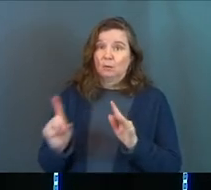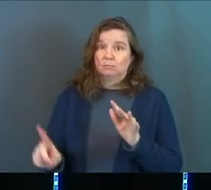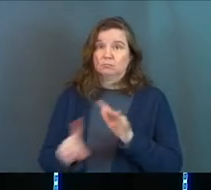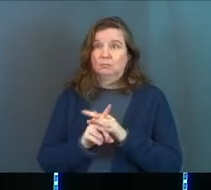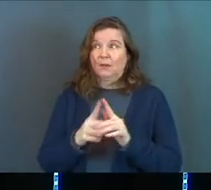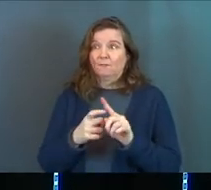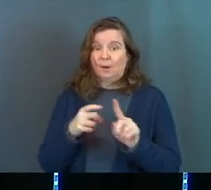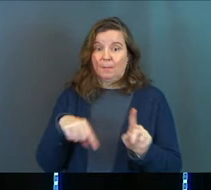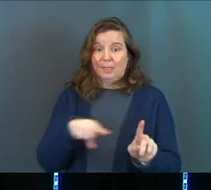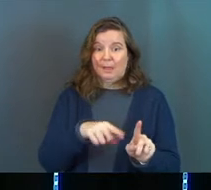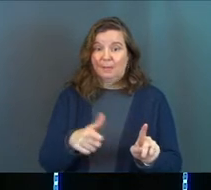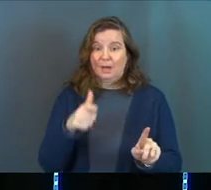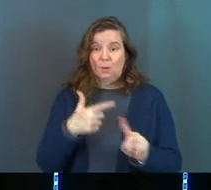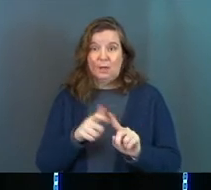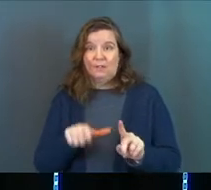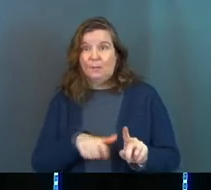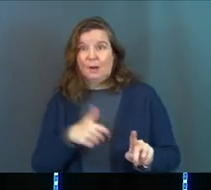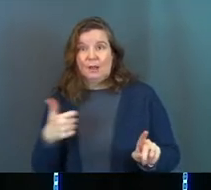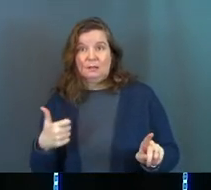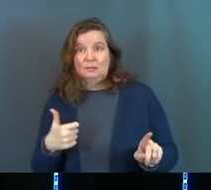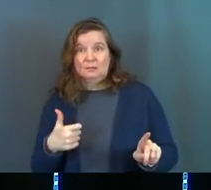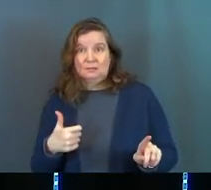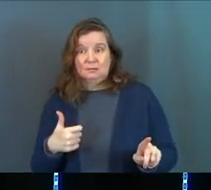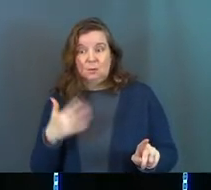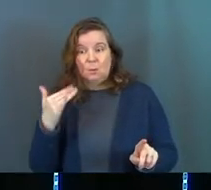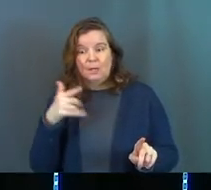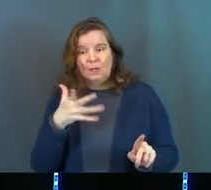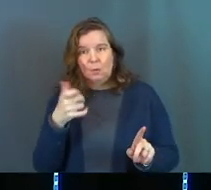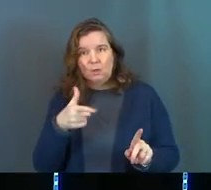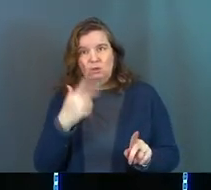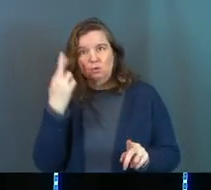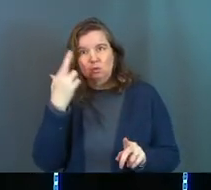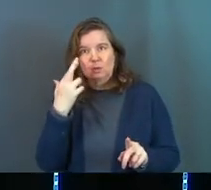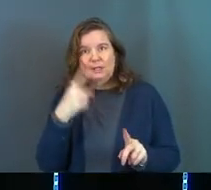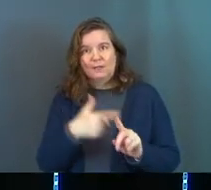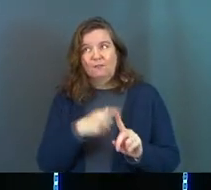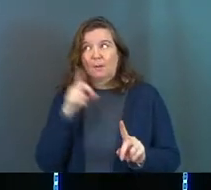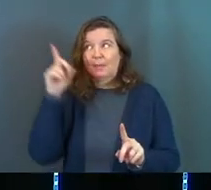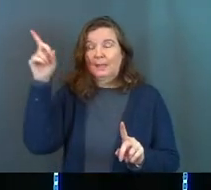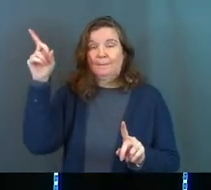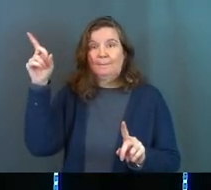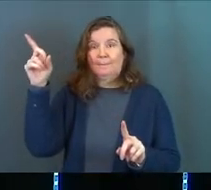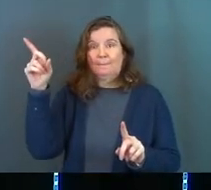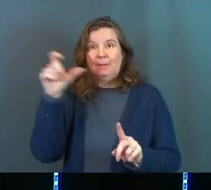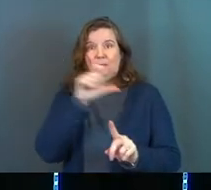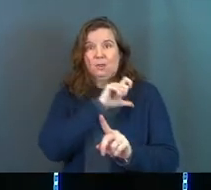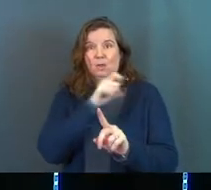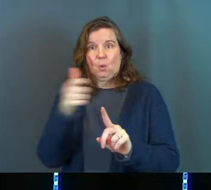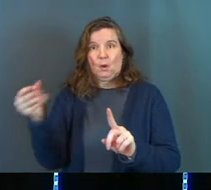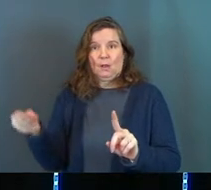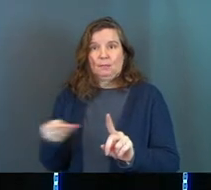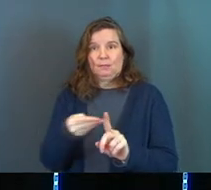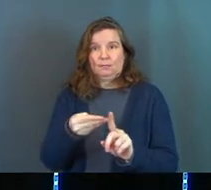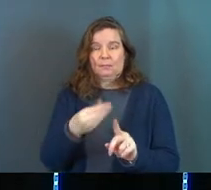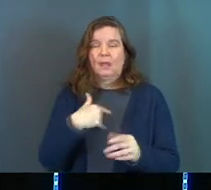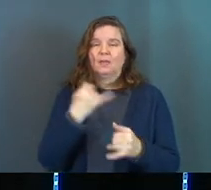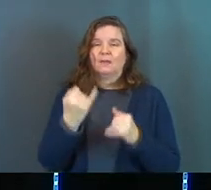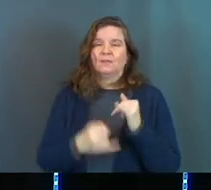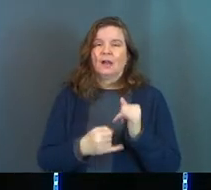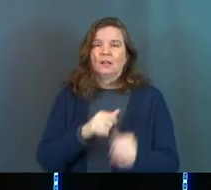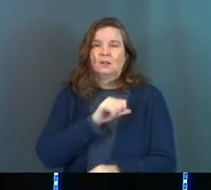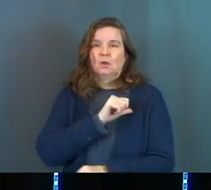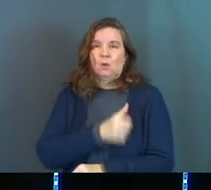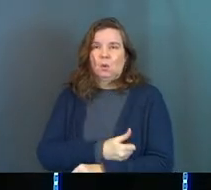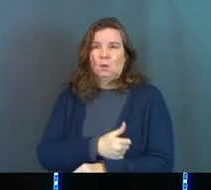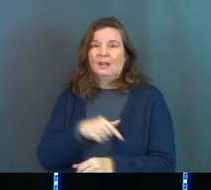them that he won't give from anybody else because he wants you to realize it's from him. And then finally, listen to the